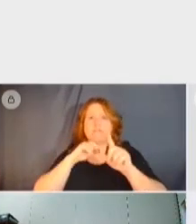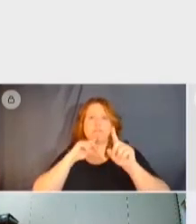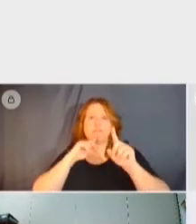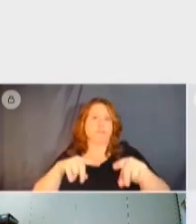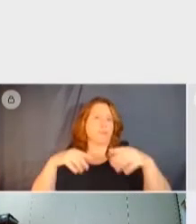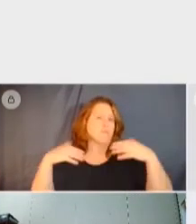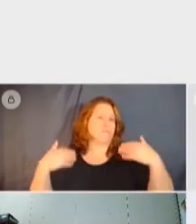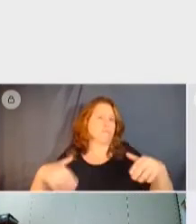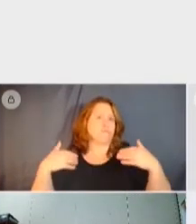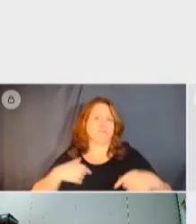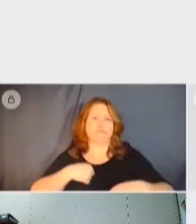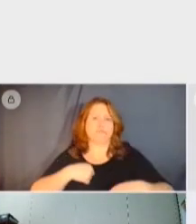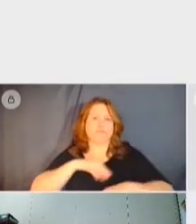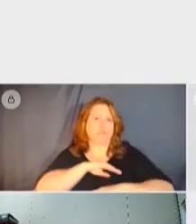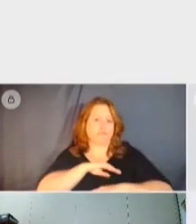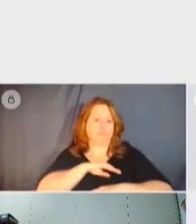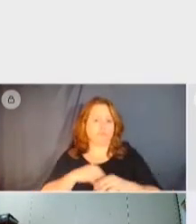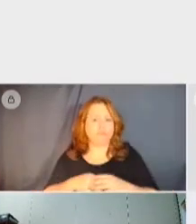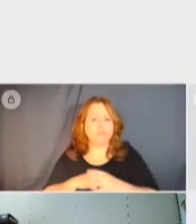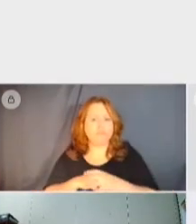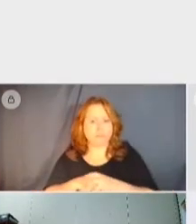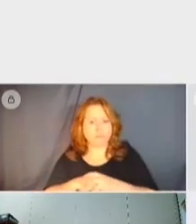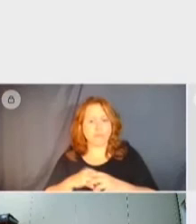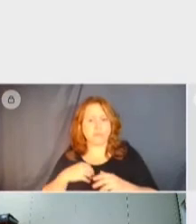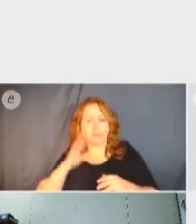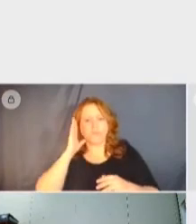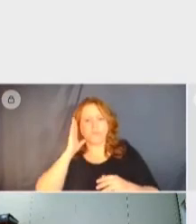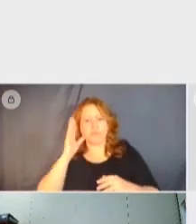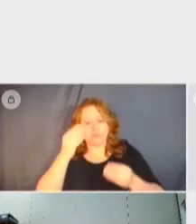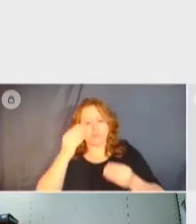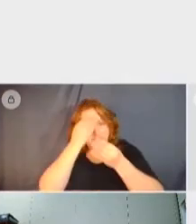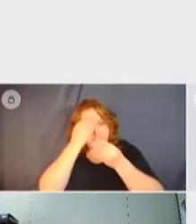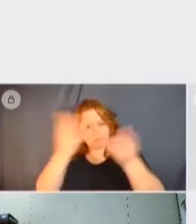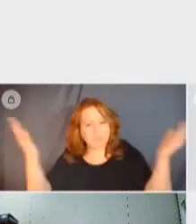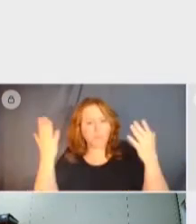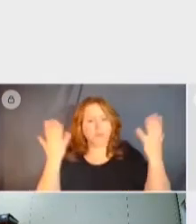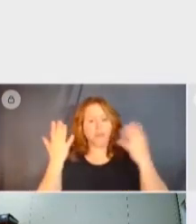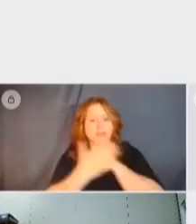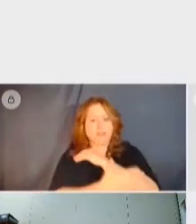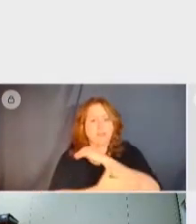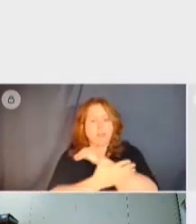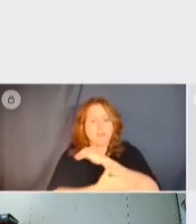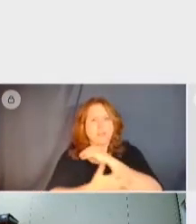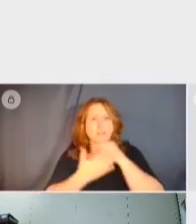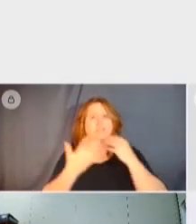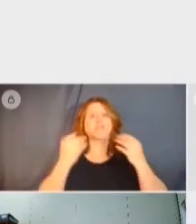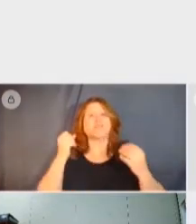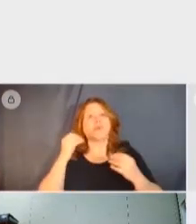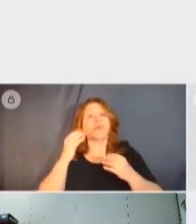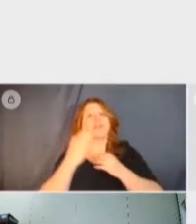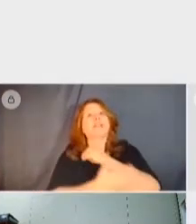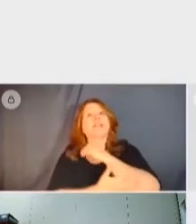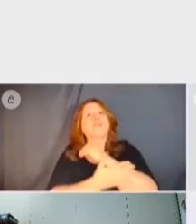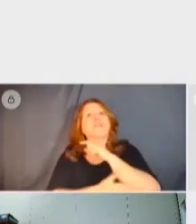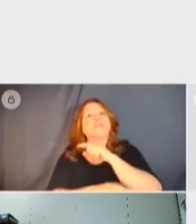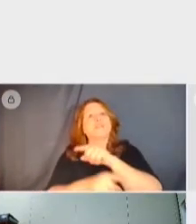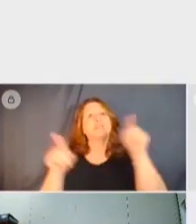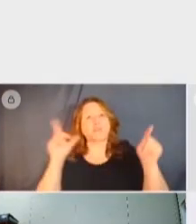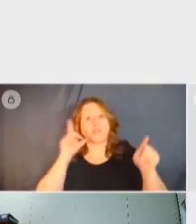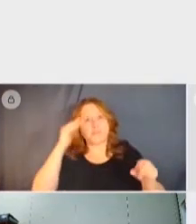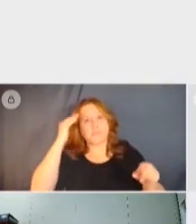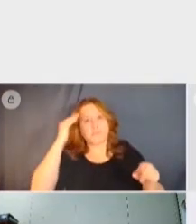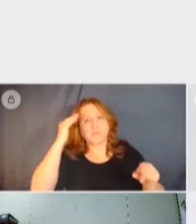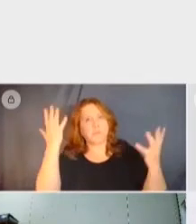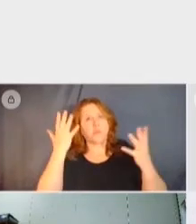obviously, the counties are familiar with the grant process. So, I think they'll be appreciative of the funds that they give you.